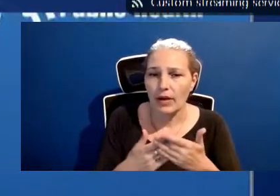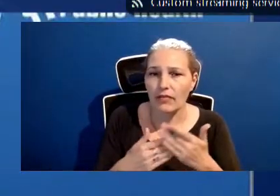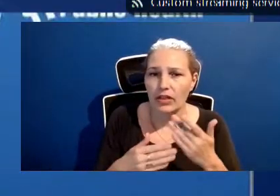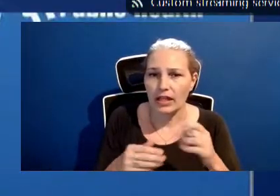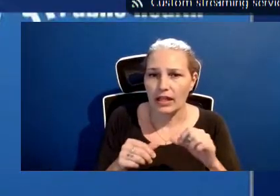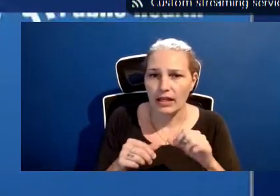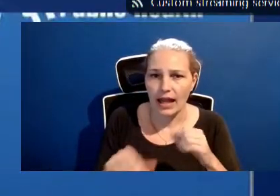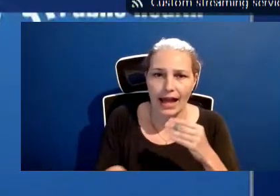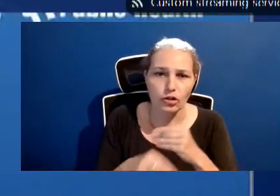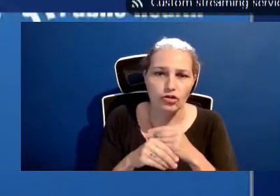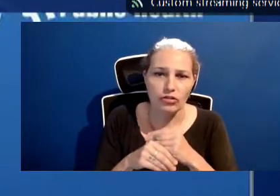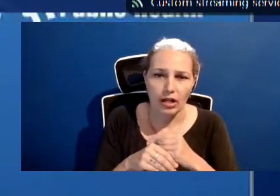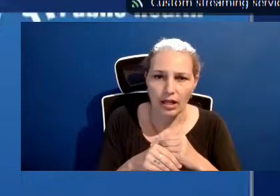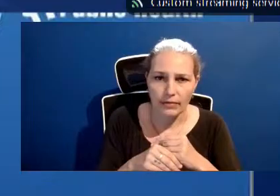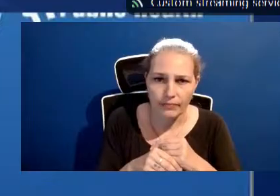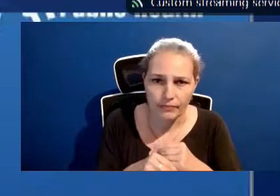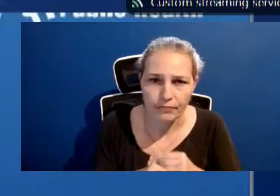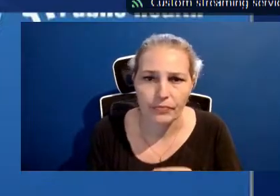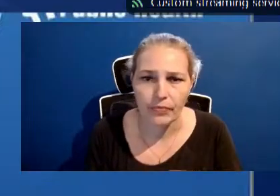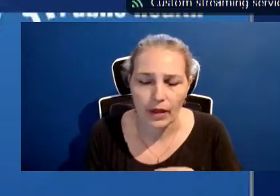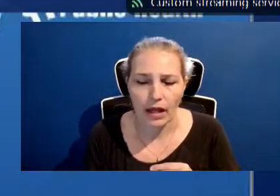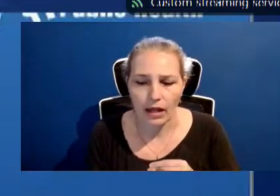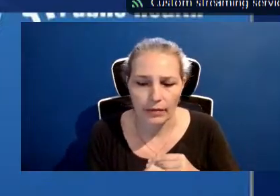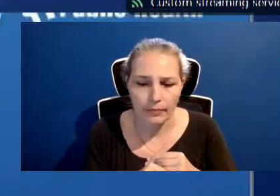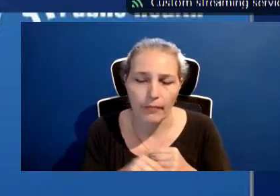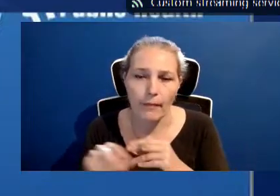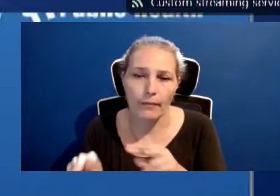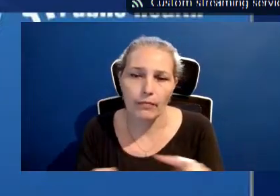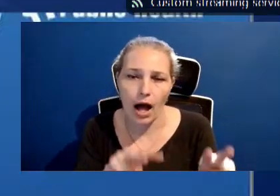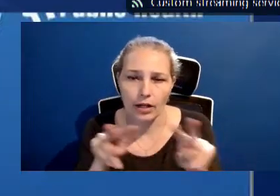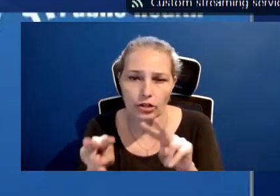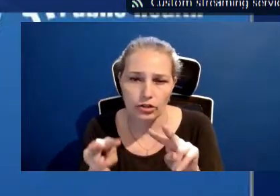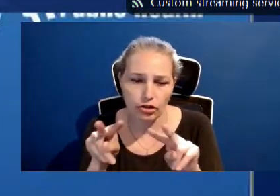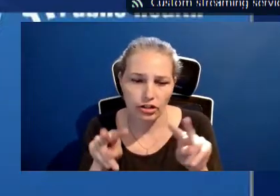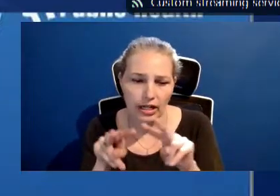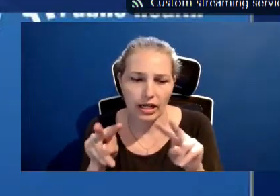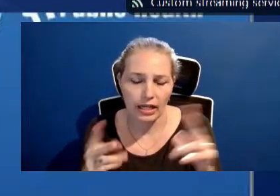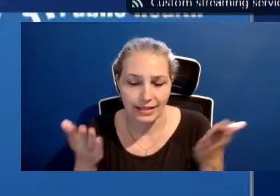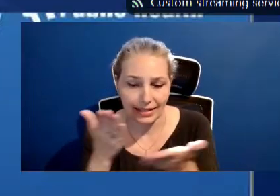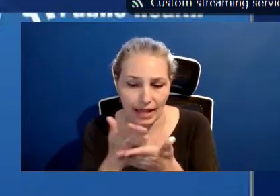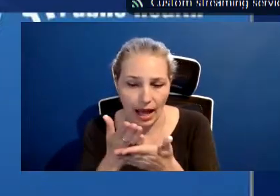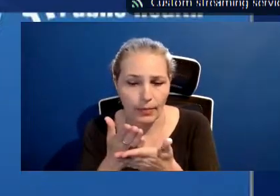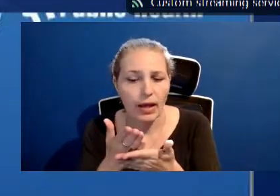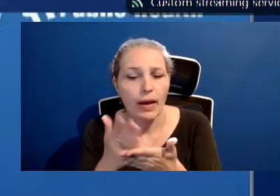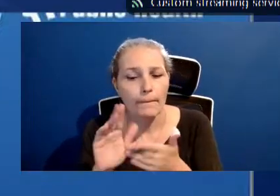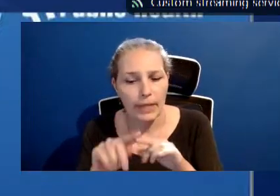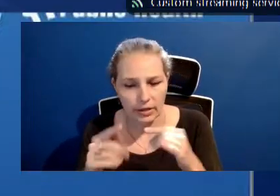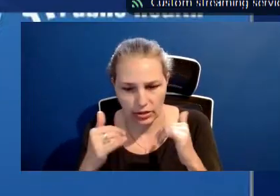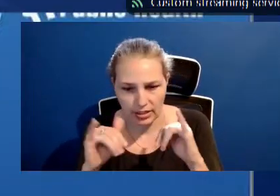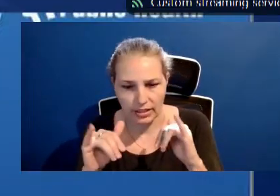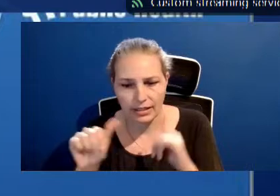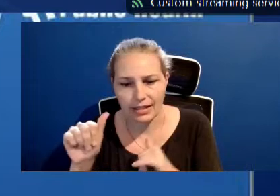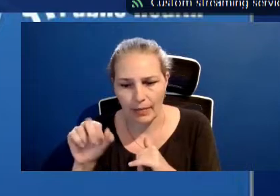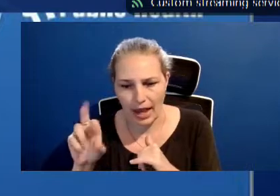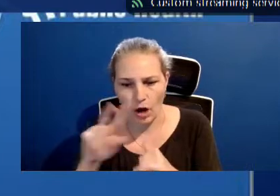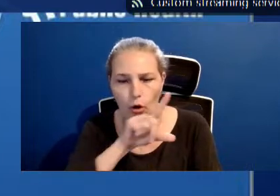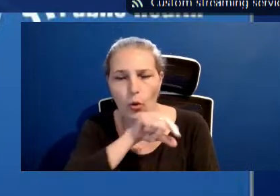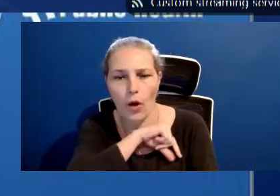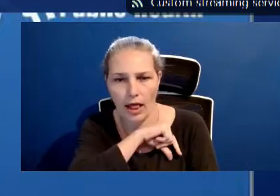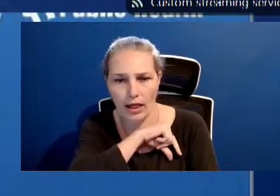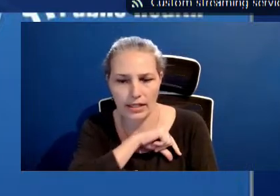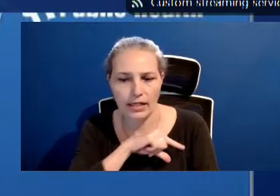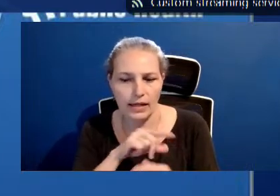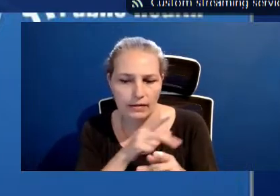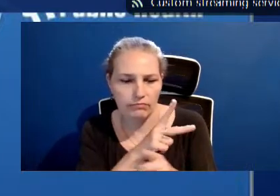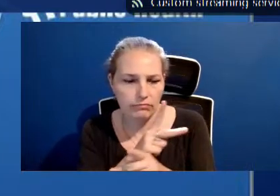has stopped. There is still some air quality monitoring that's taking place while the cleanup activities continue.